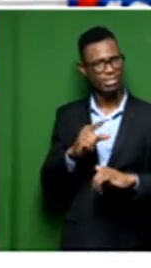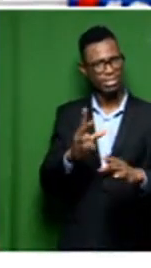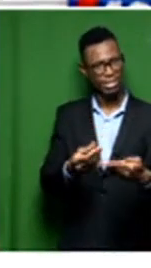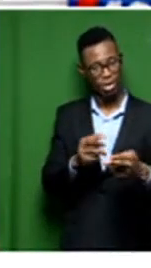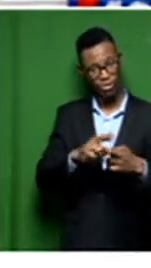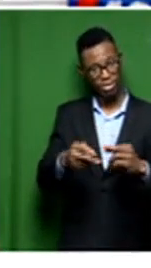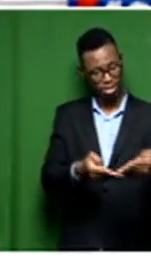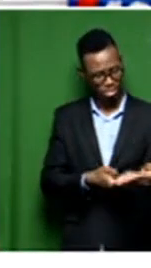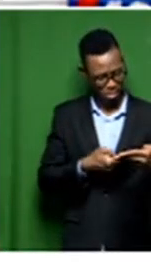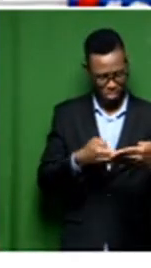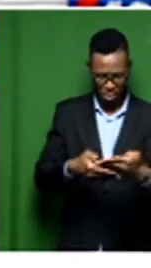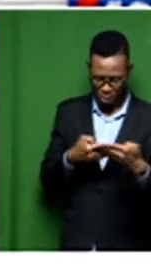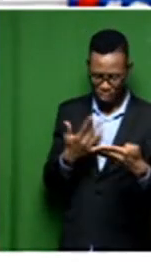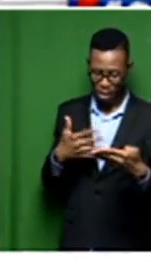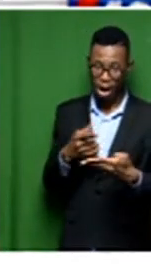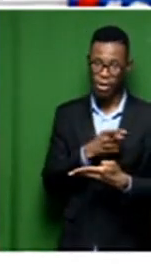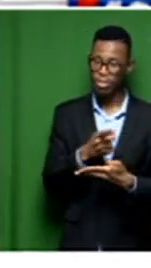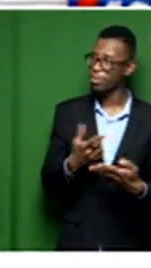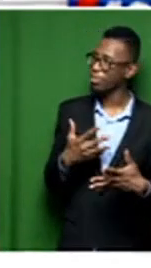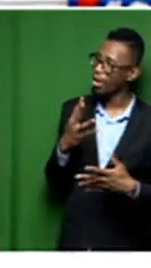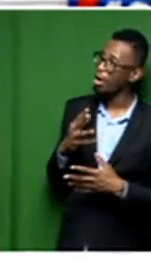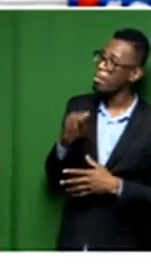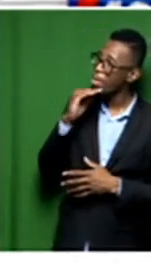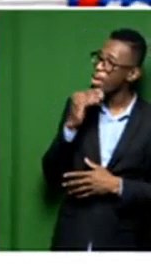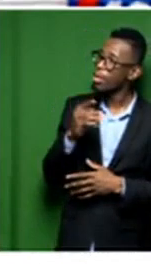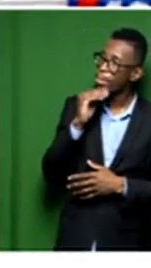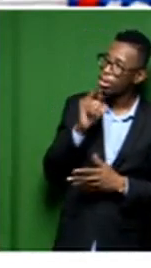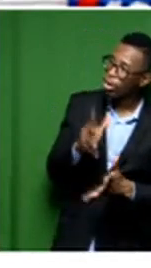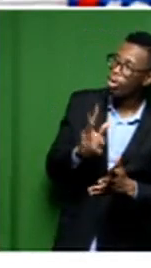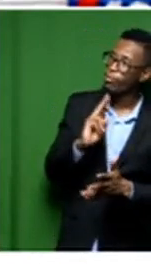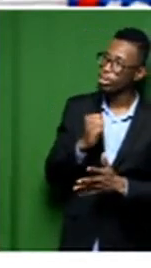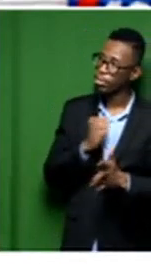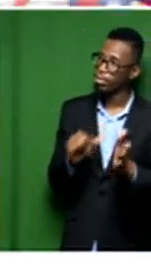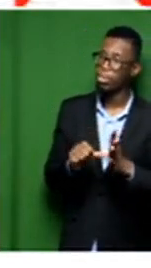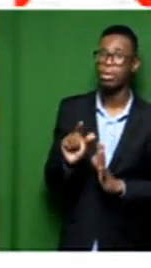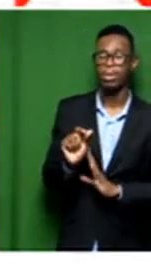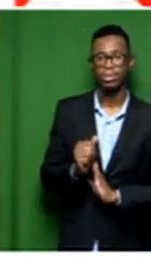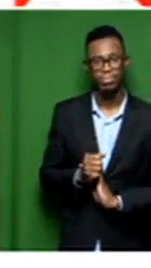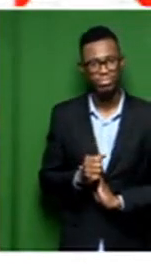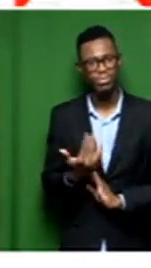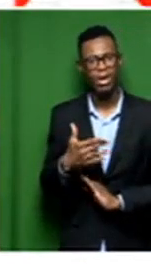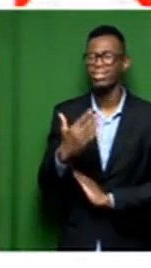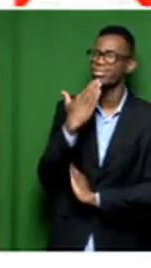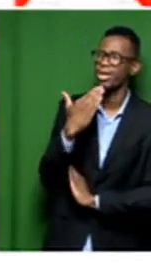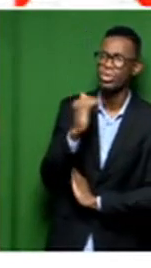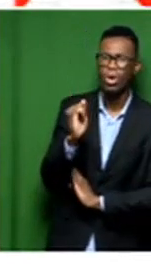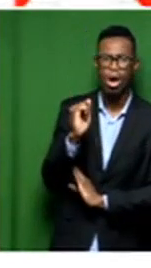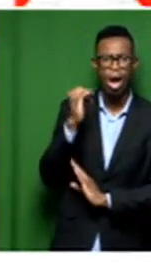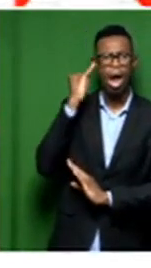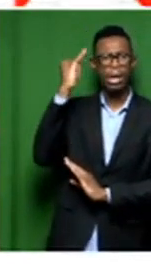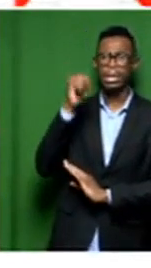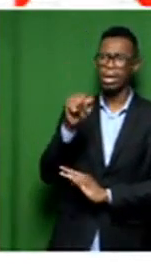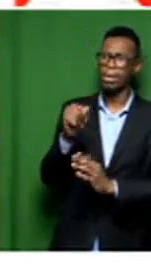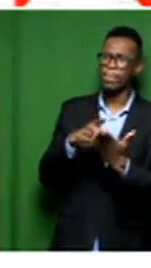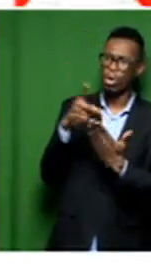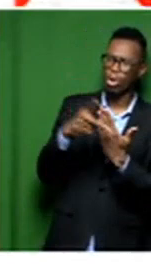is a very powerful experience for children to understand exactly what this is and why their voice matters. All right, Gretchen, such a beautiful concept. Thank you so much